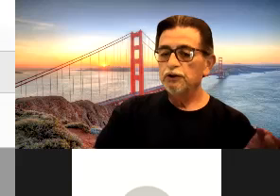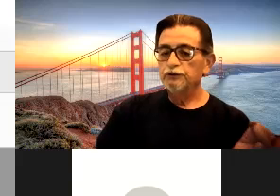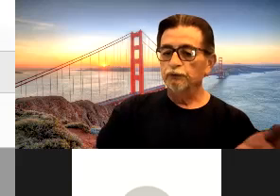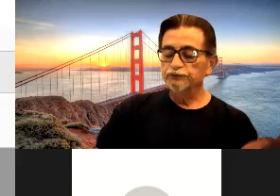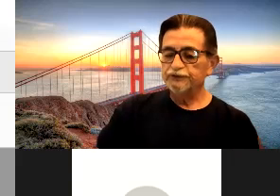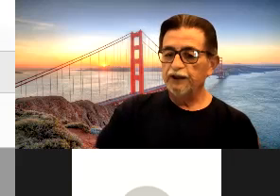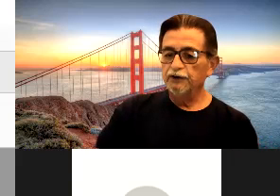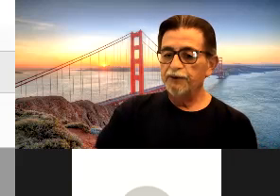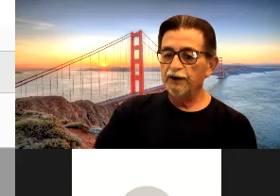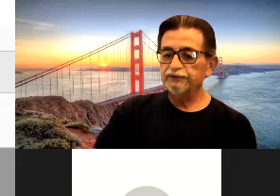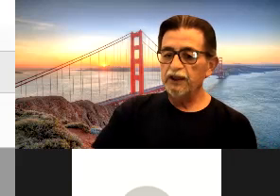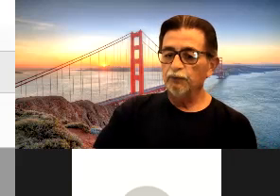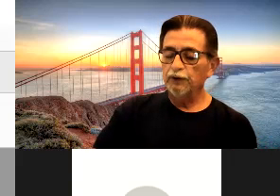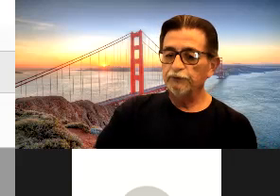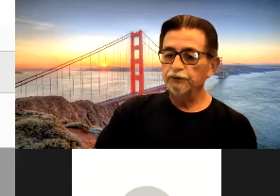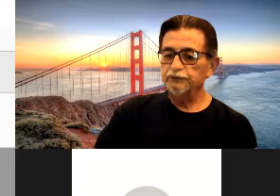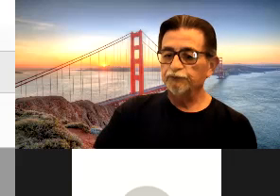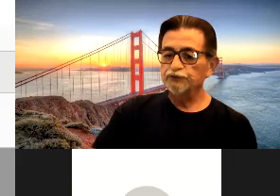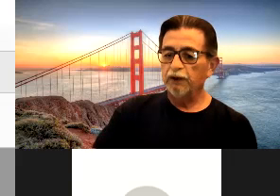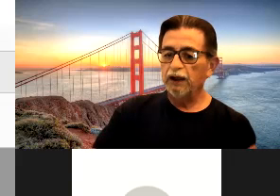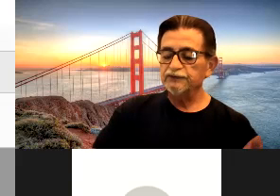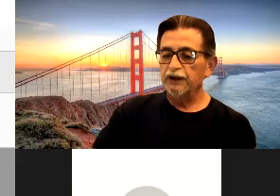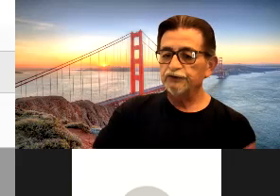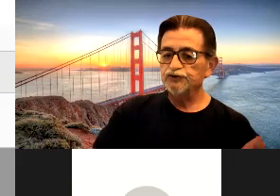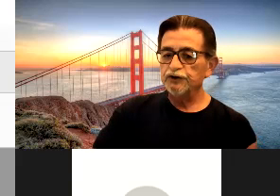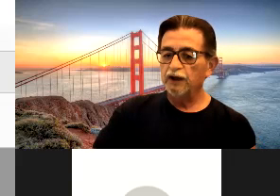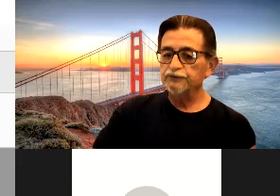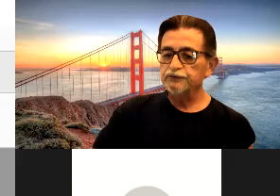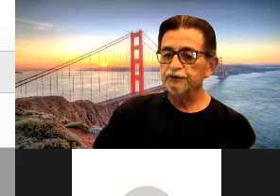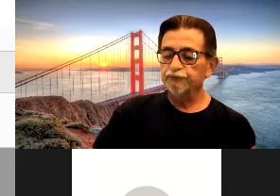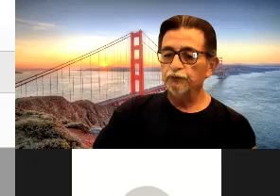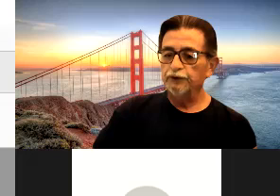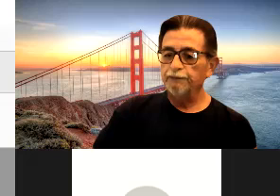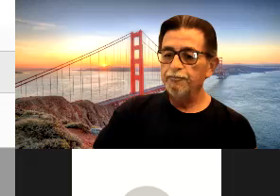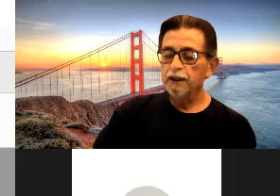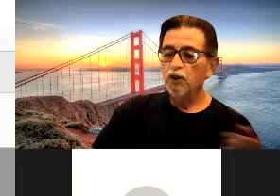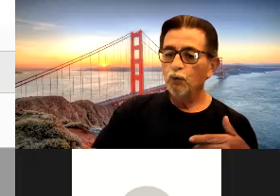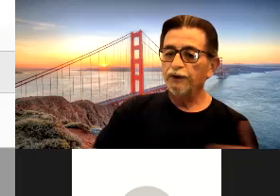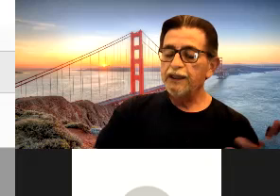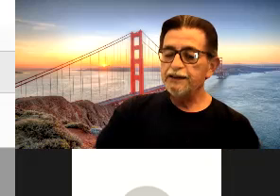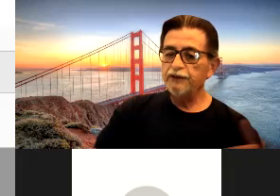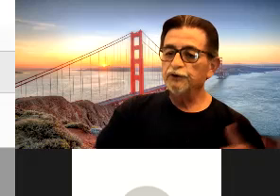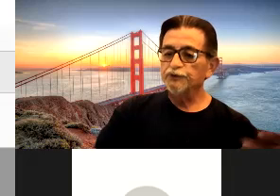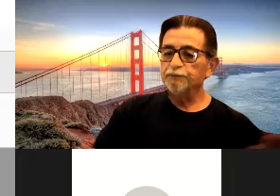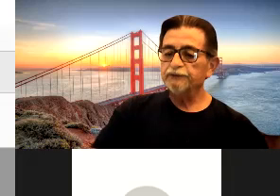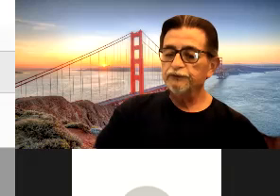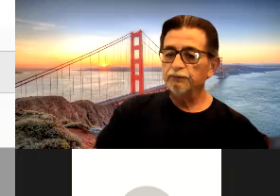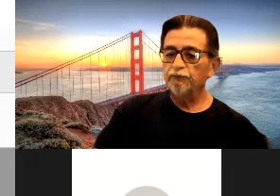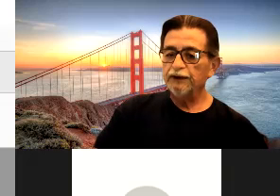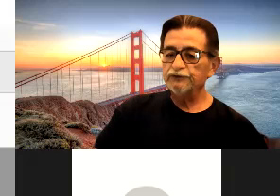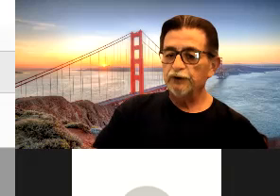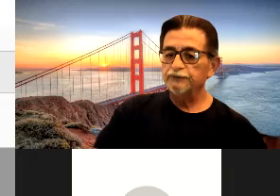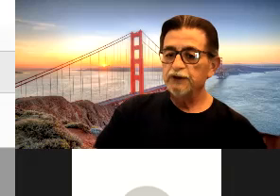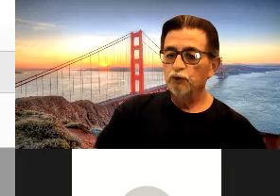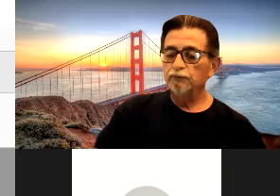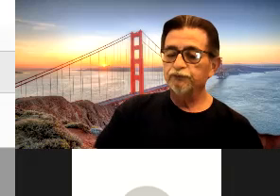it. So staying on the periodic table, if we look at the first box, nitrogen, oxygen, fluorine, when they gain their respective number